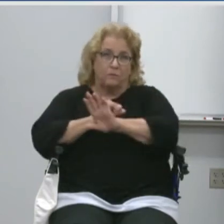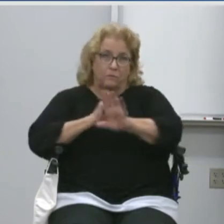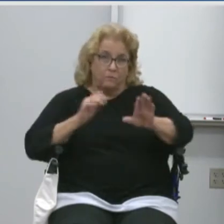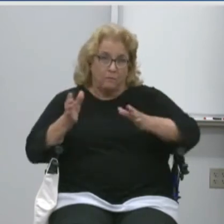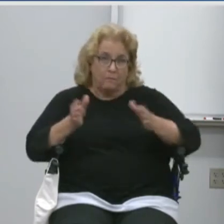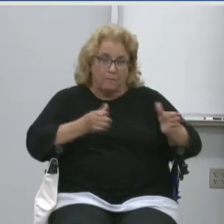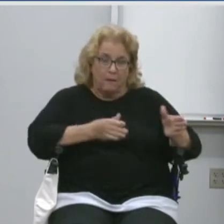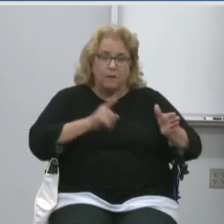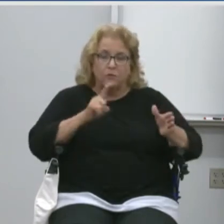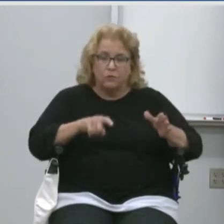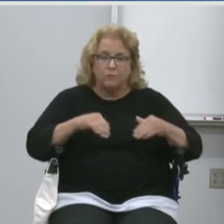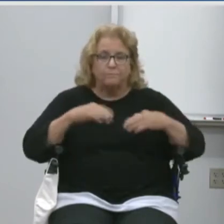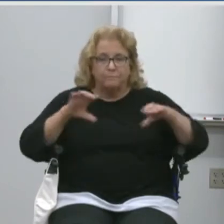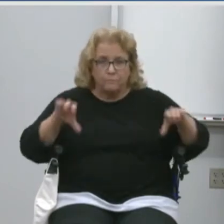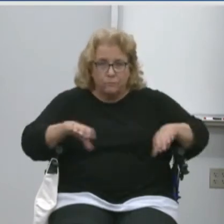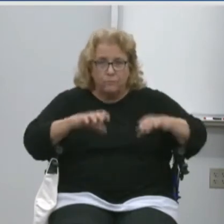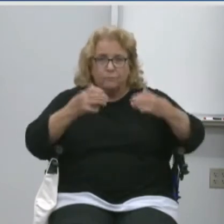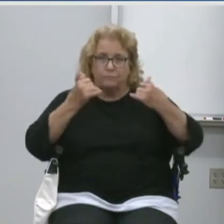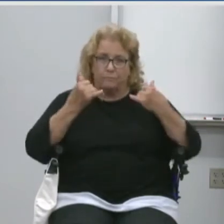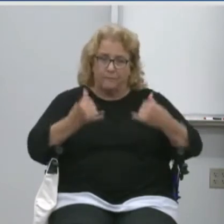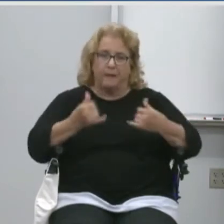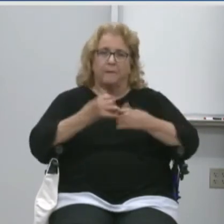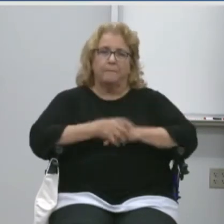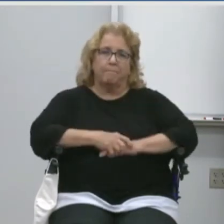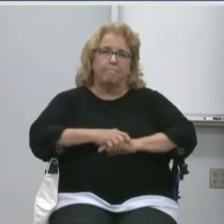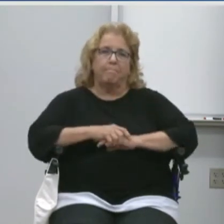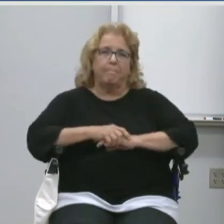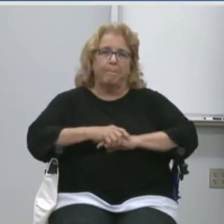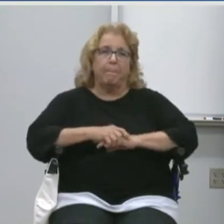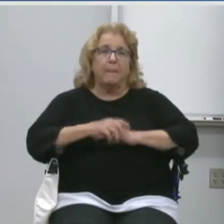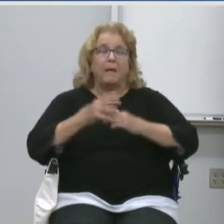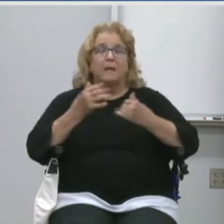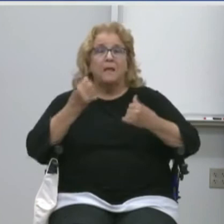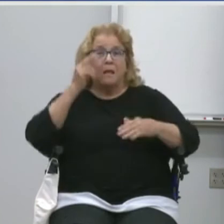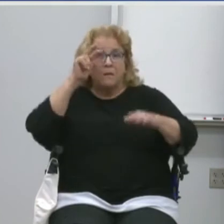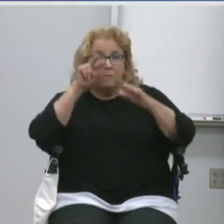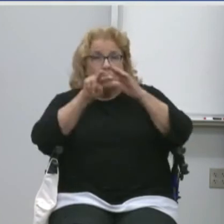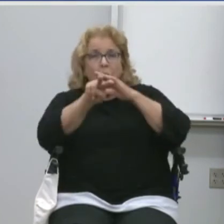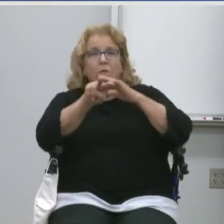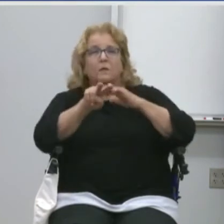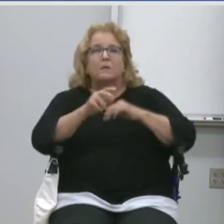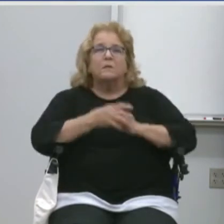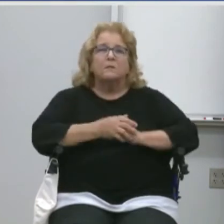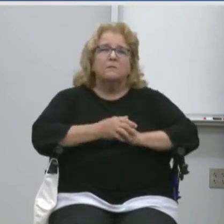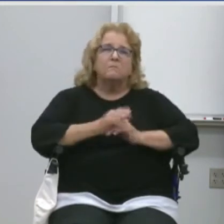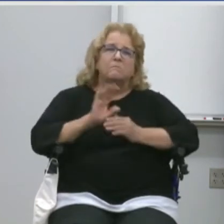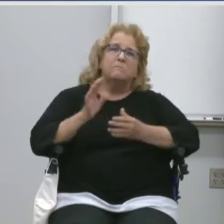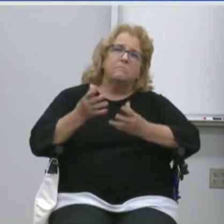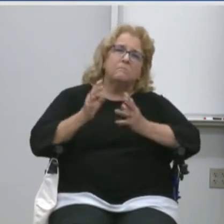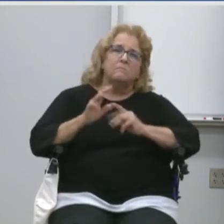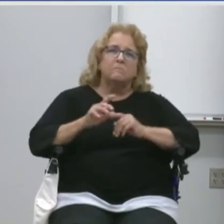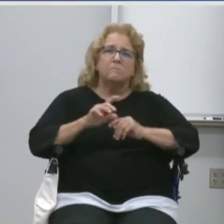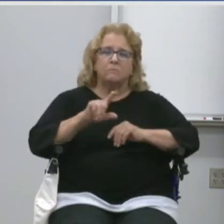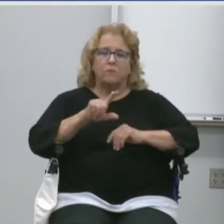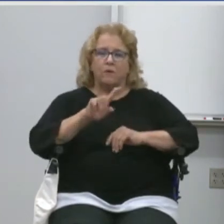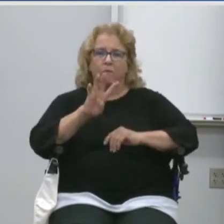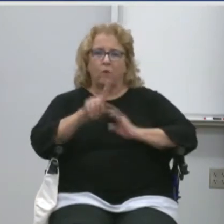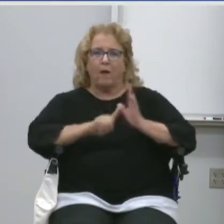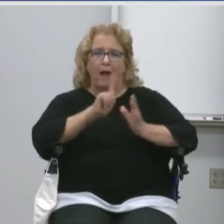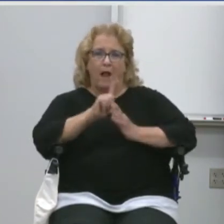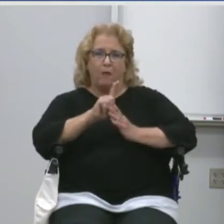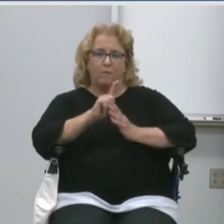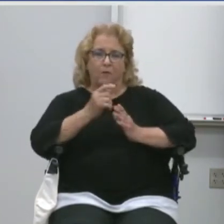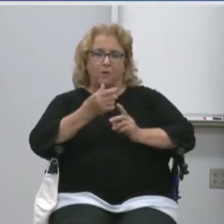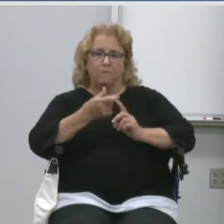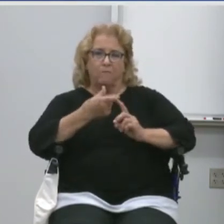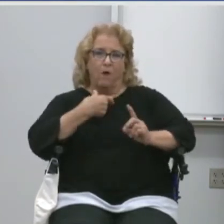and you should be taking action. According to the current forecast, We're just about 24 hours away